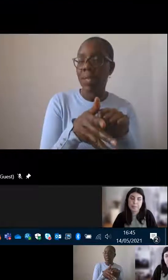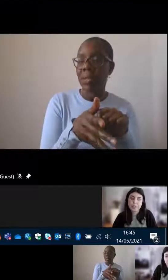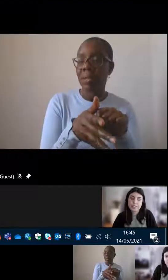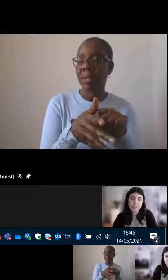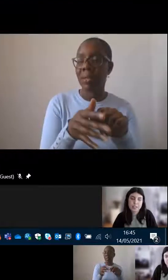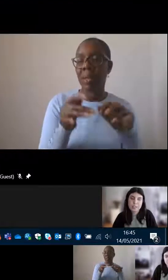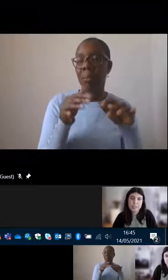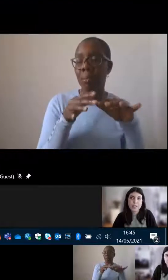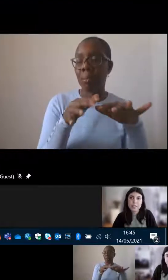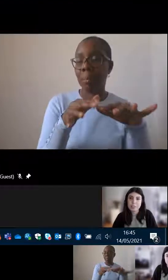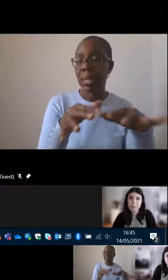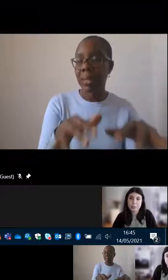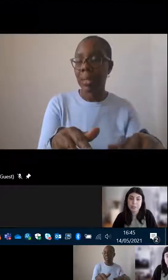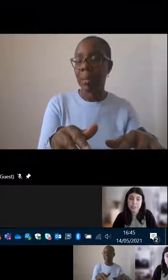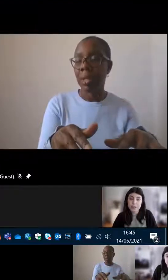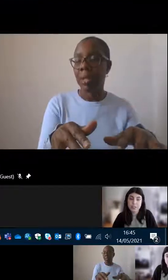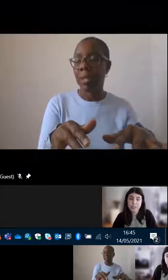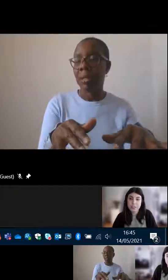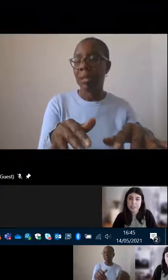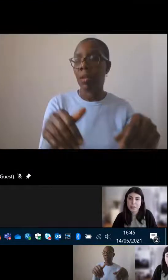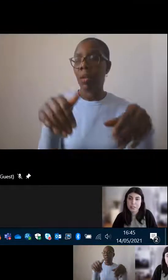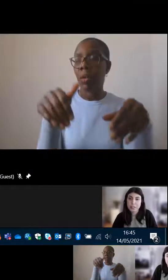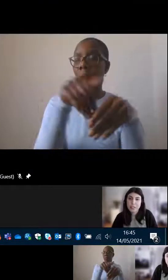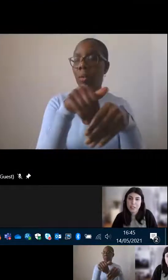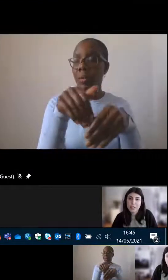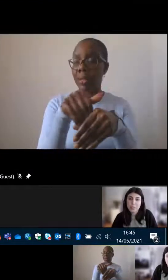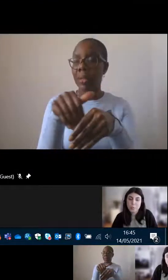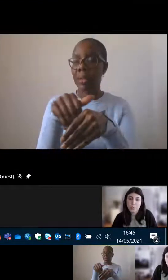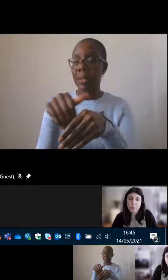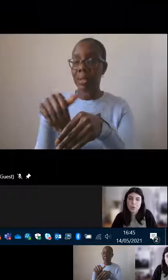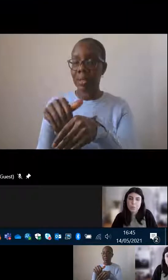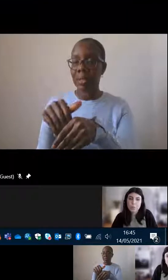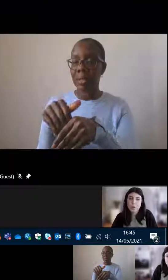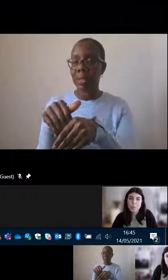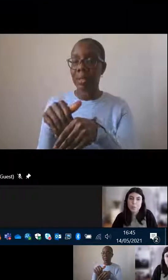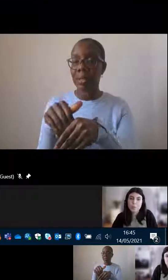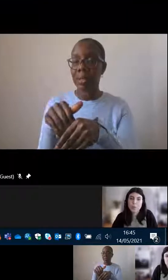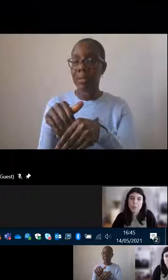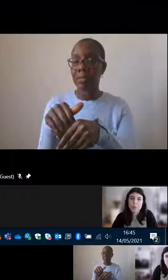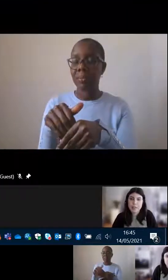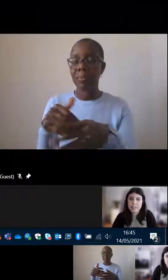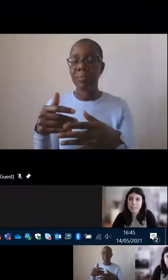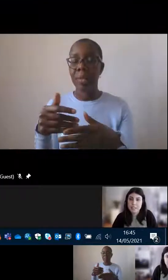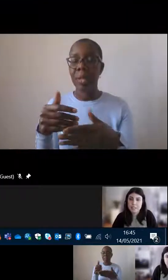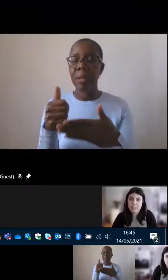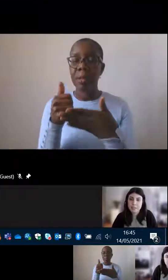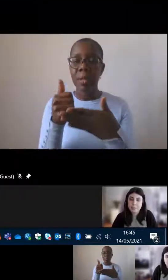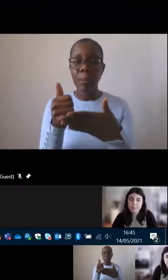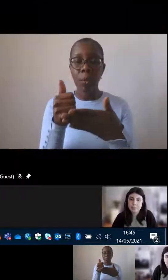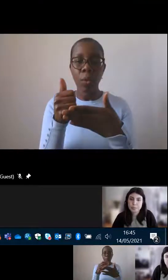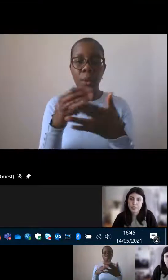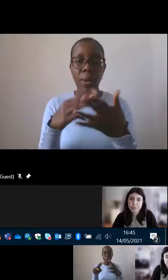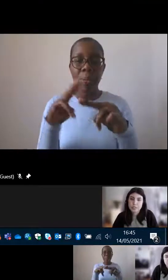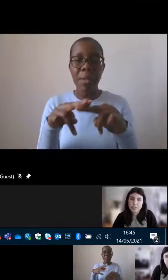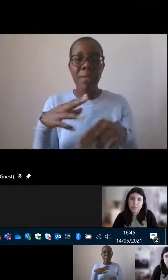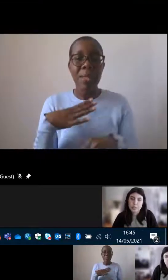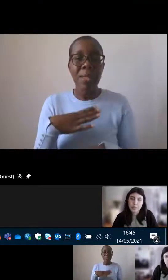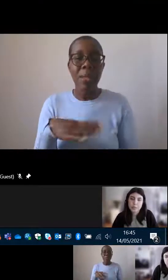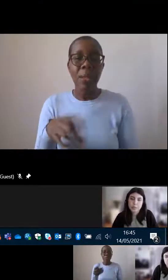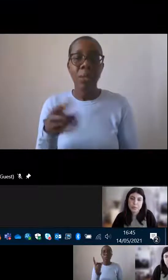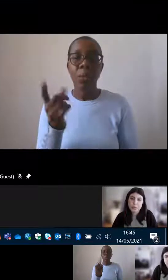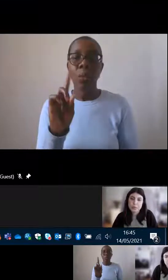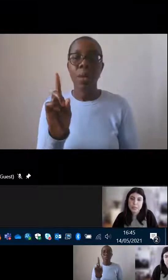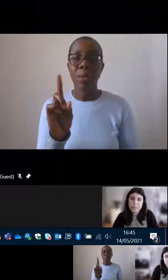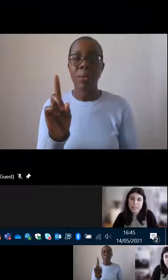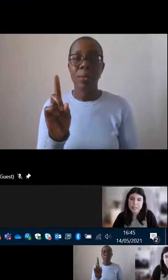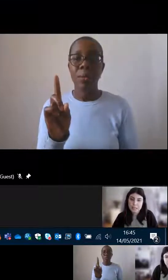and the context of everything that we've been through, what support might parents need?